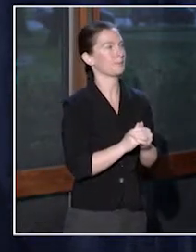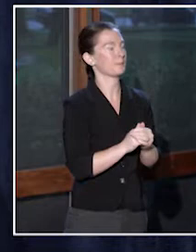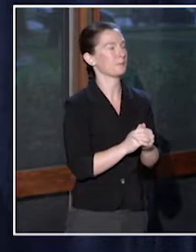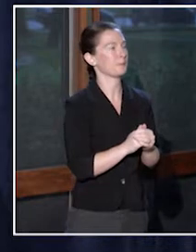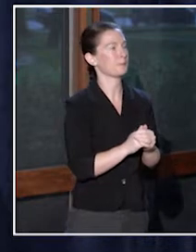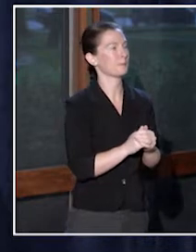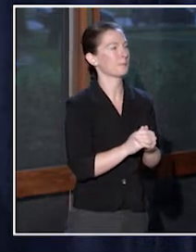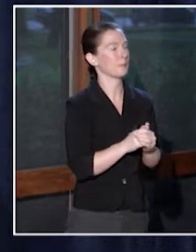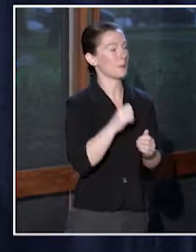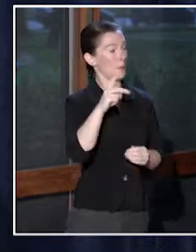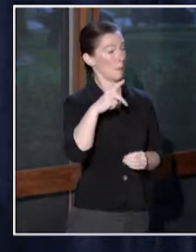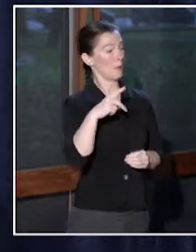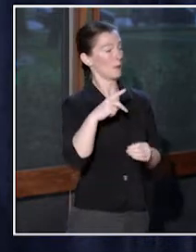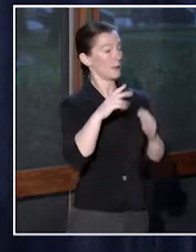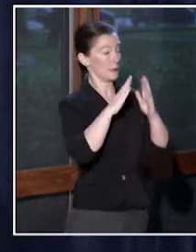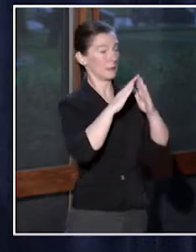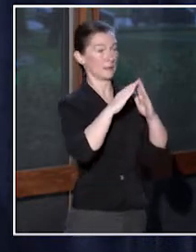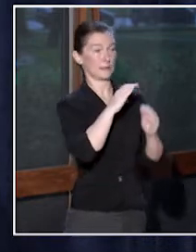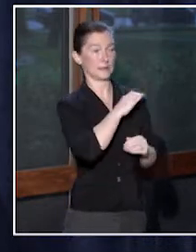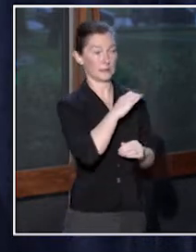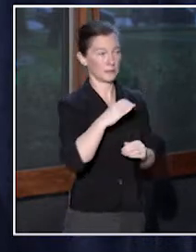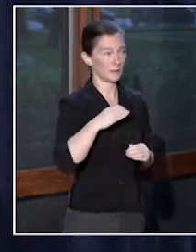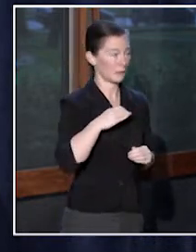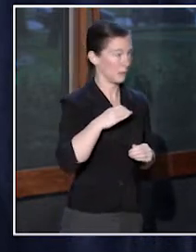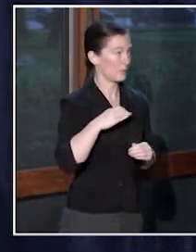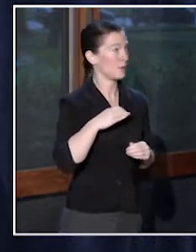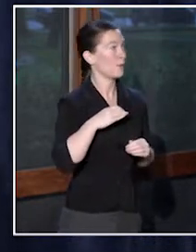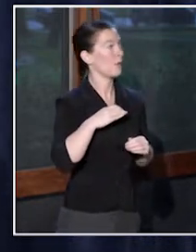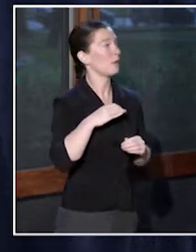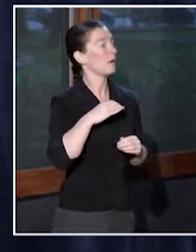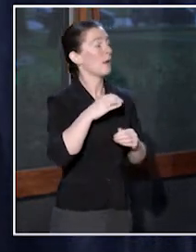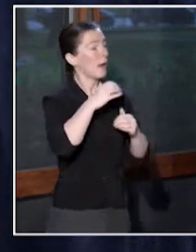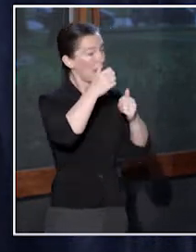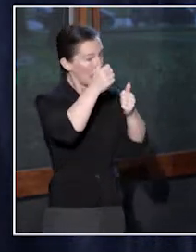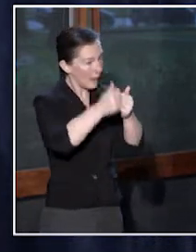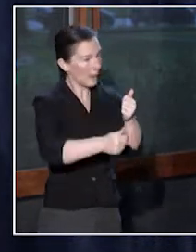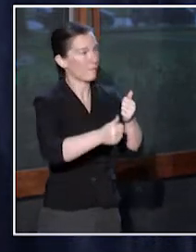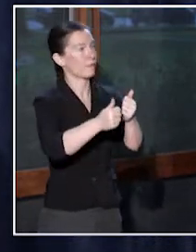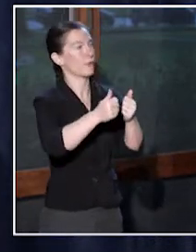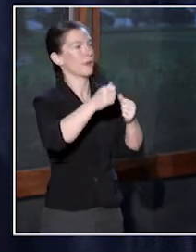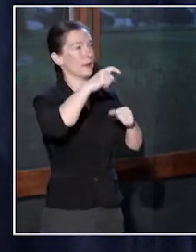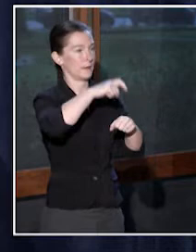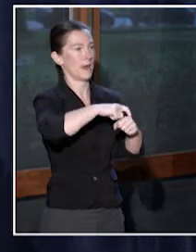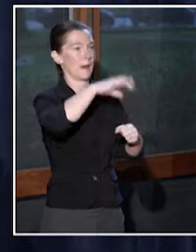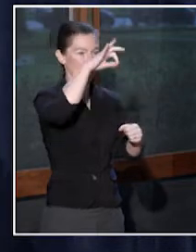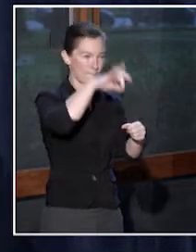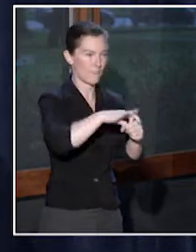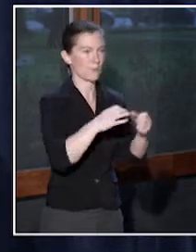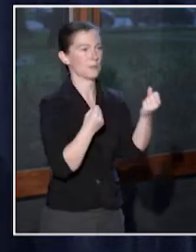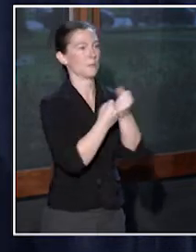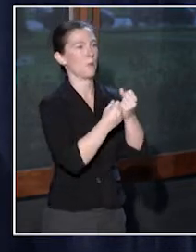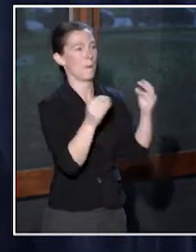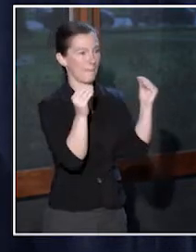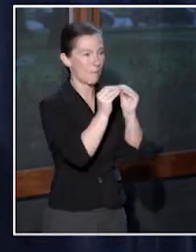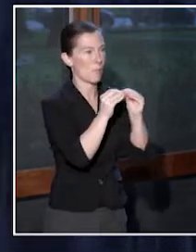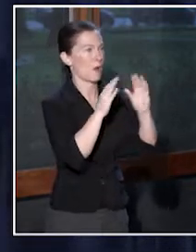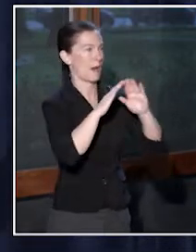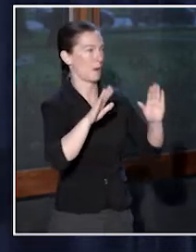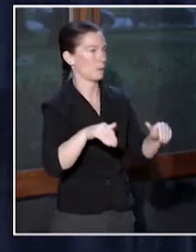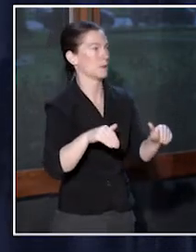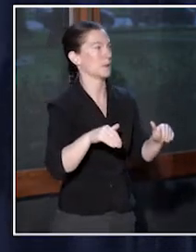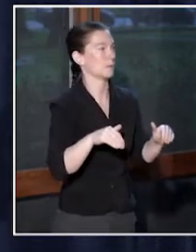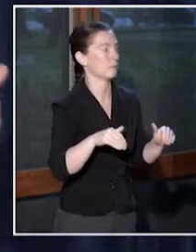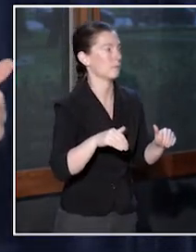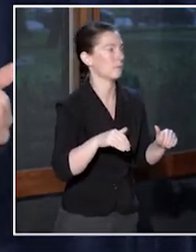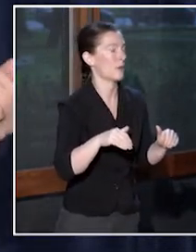has consistently voted at every opportunity for more housing, despite